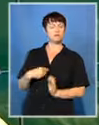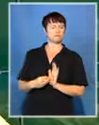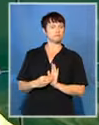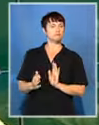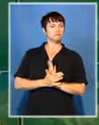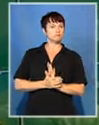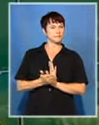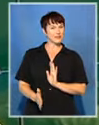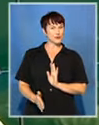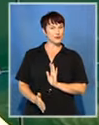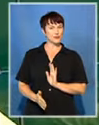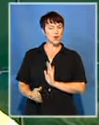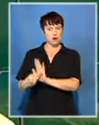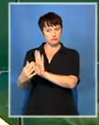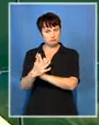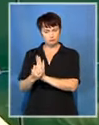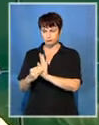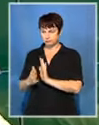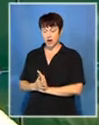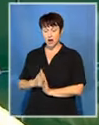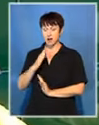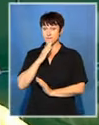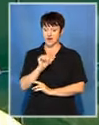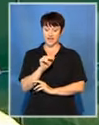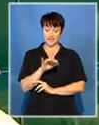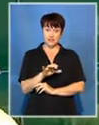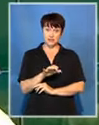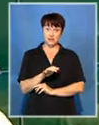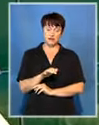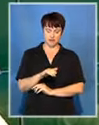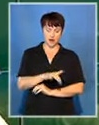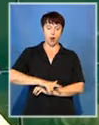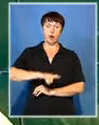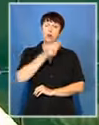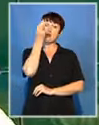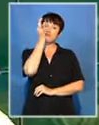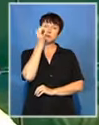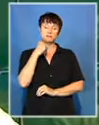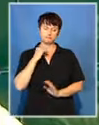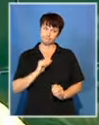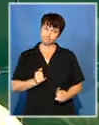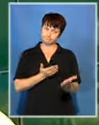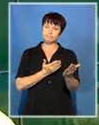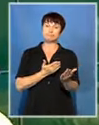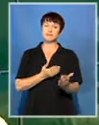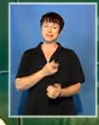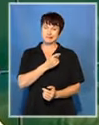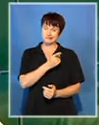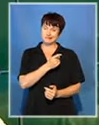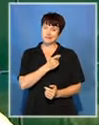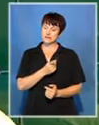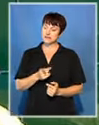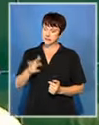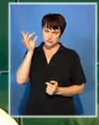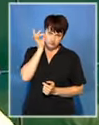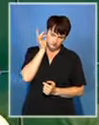local leadership in the ANC and in the local government have taken their